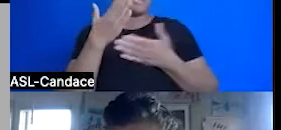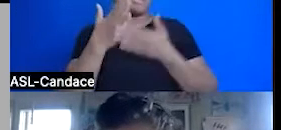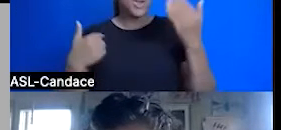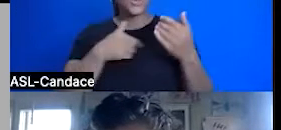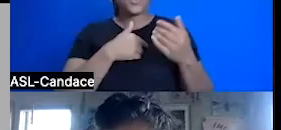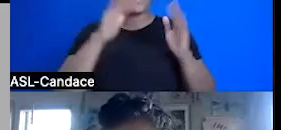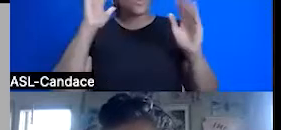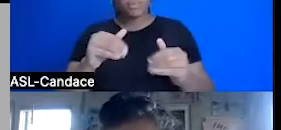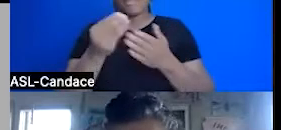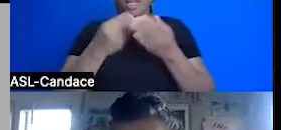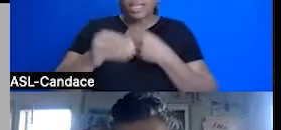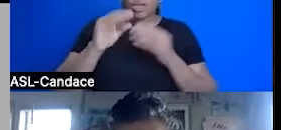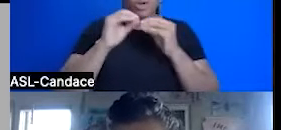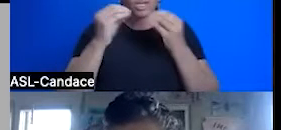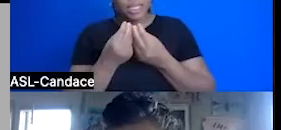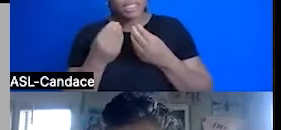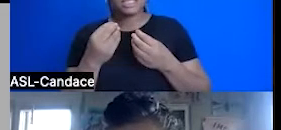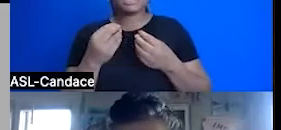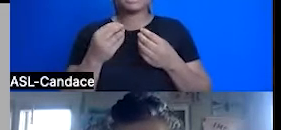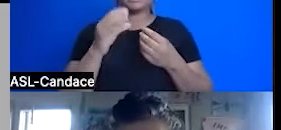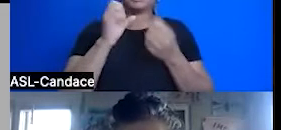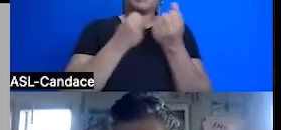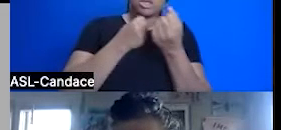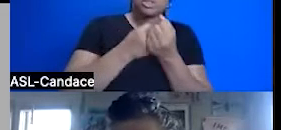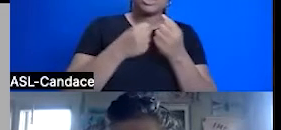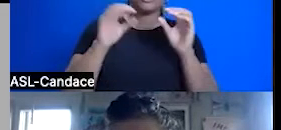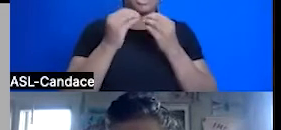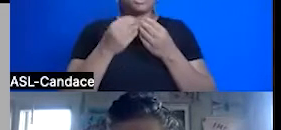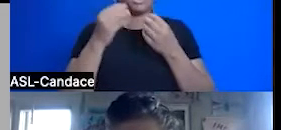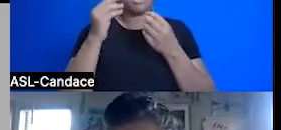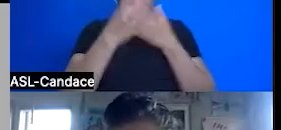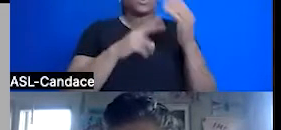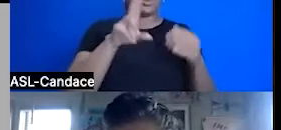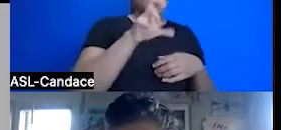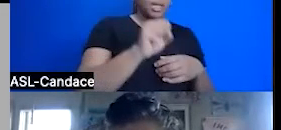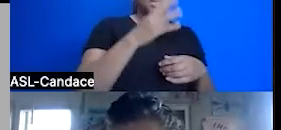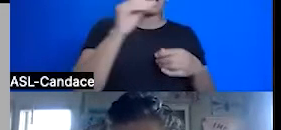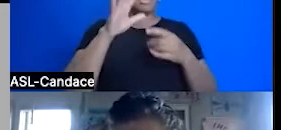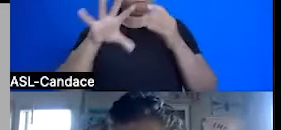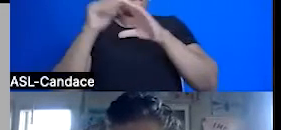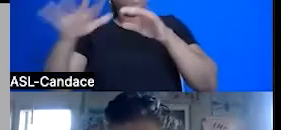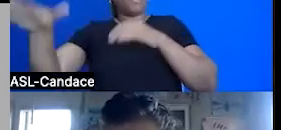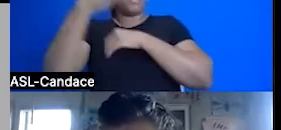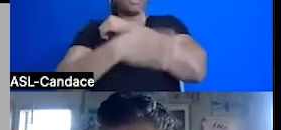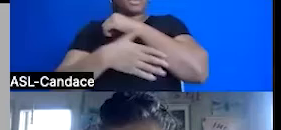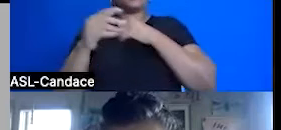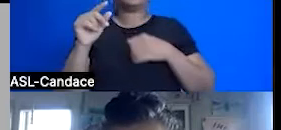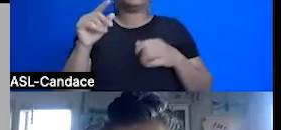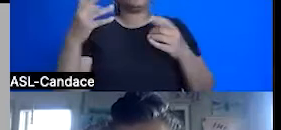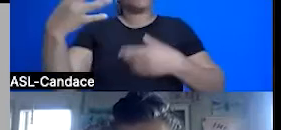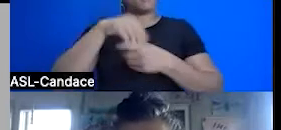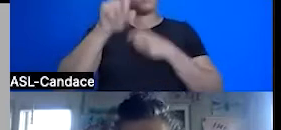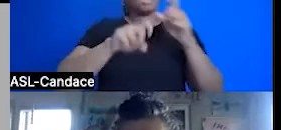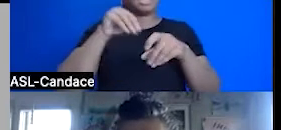that funding organizations, fiscal sponsors, artist support organizations, both in the US and abroad, will incorporate the questions into their